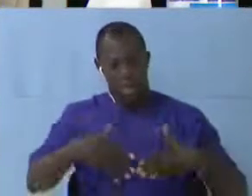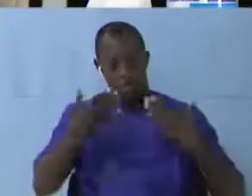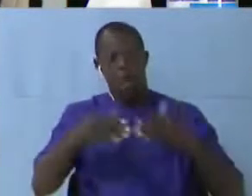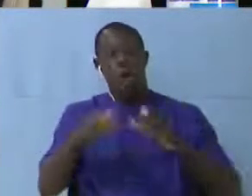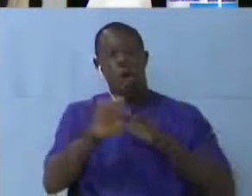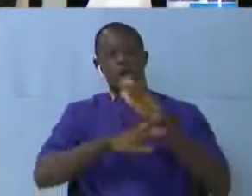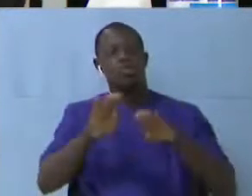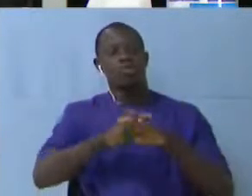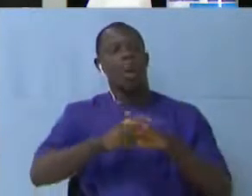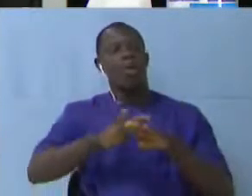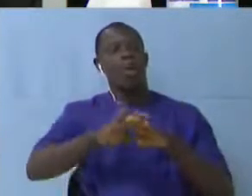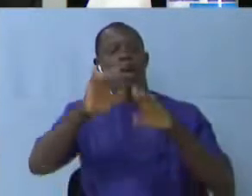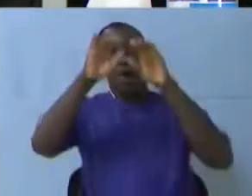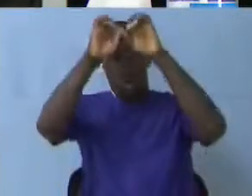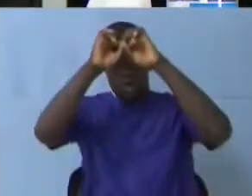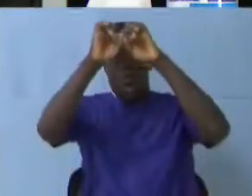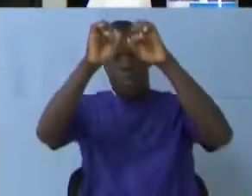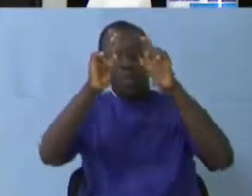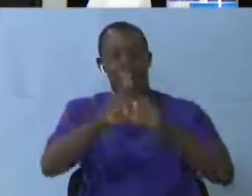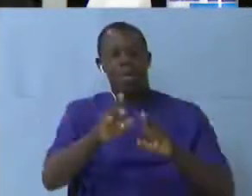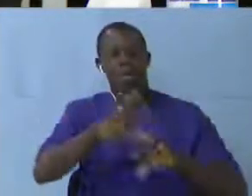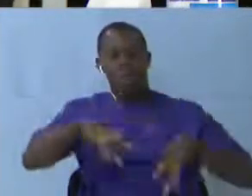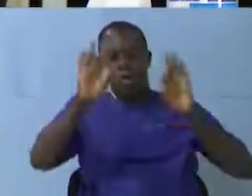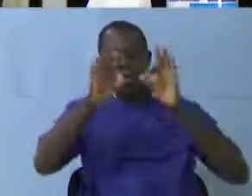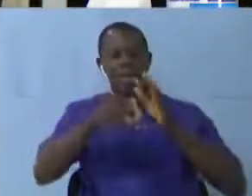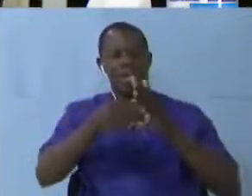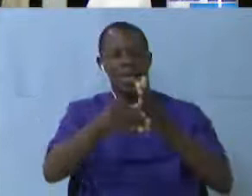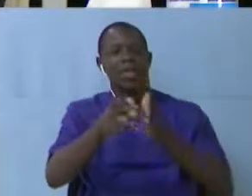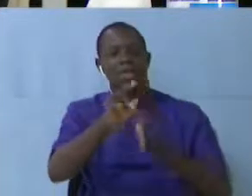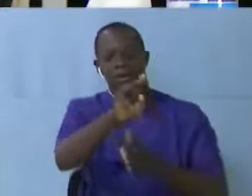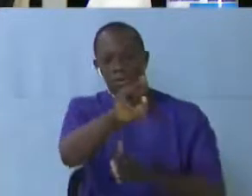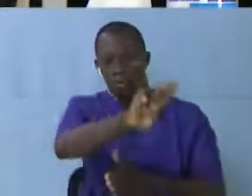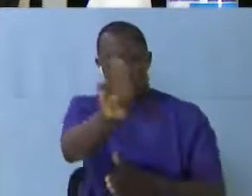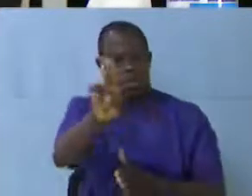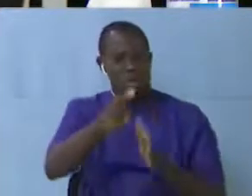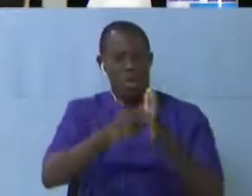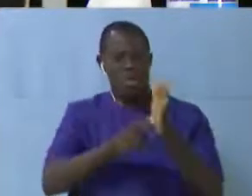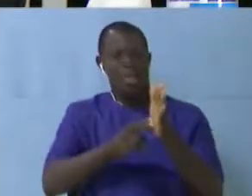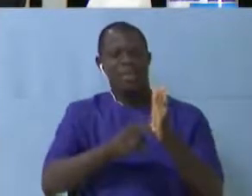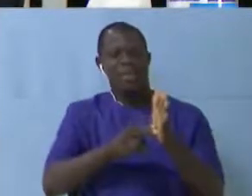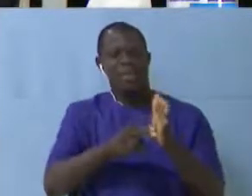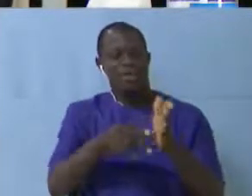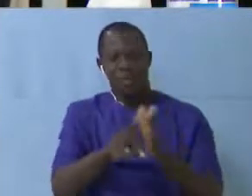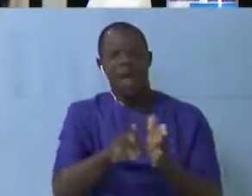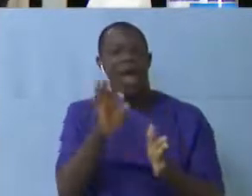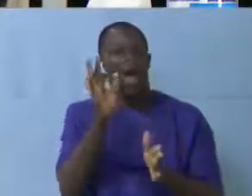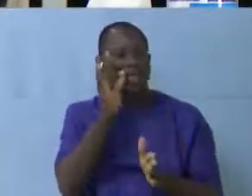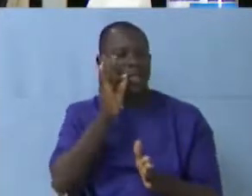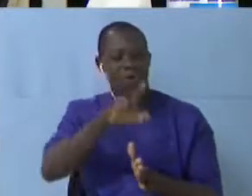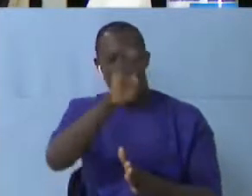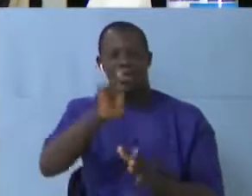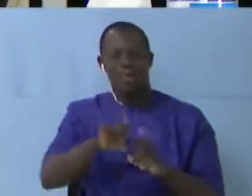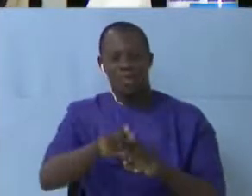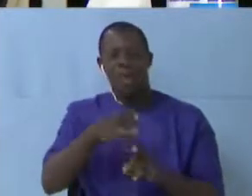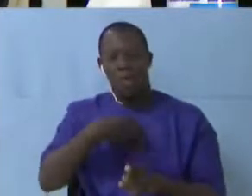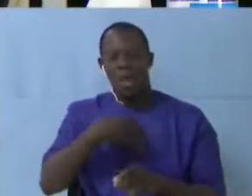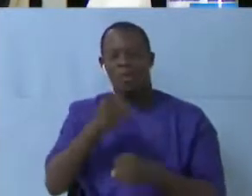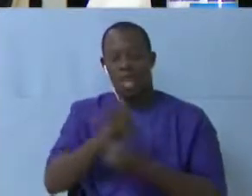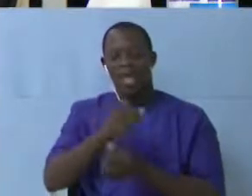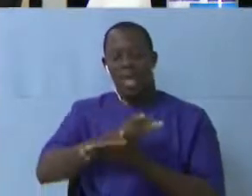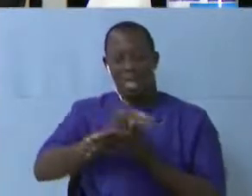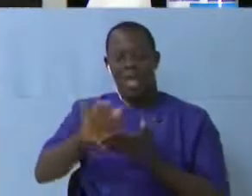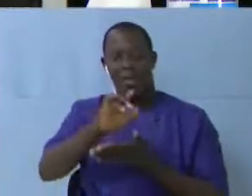But Imam, you don't need to come back and answer, clarify that point. We just leave it at that. Is that